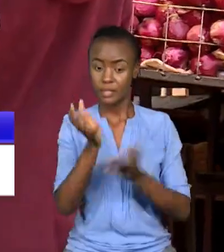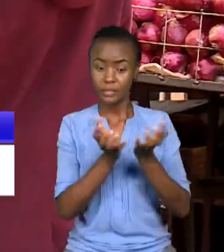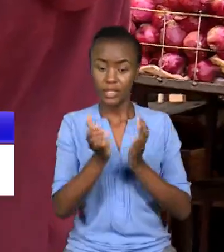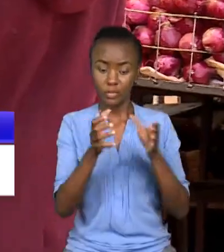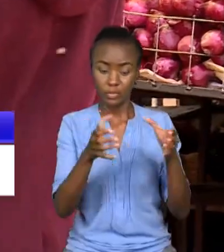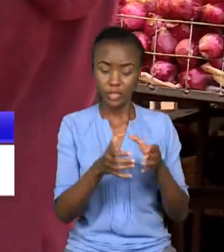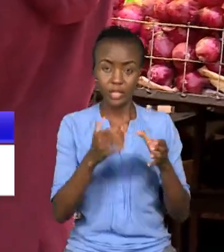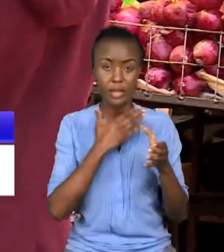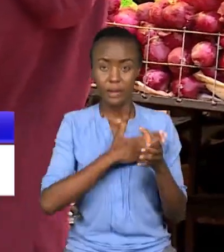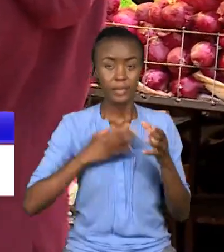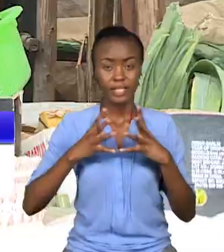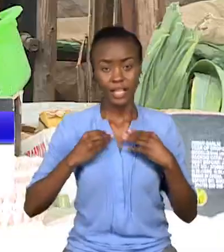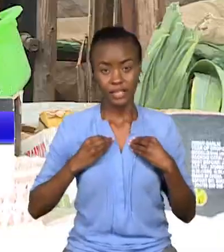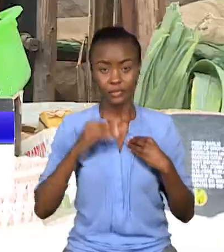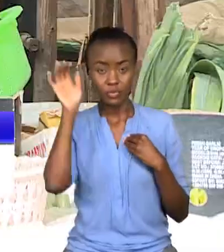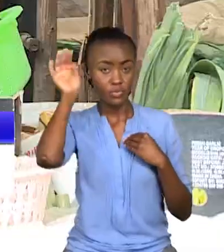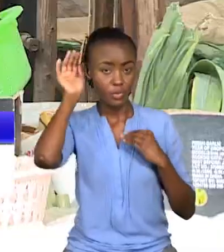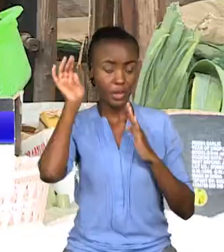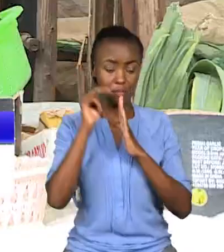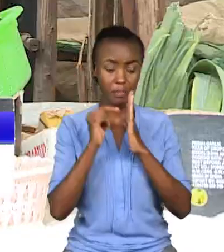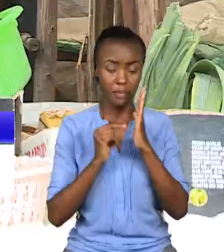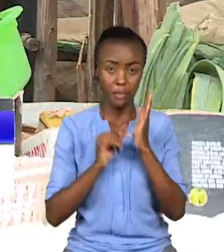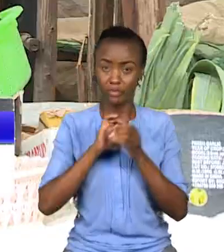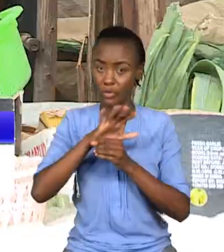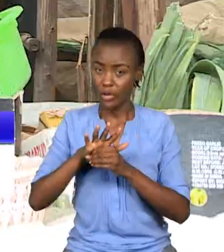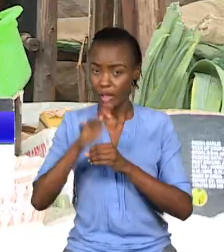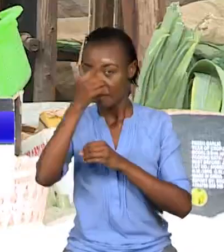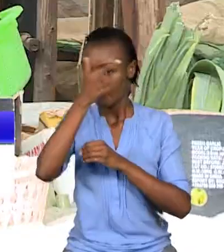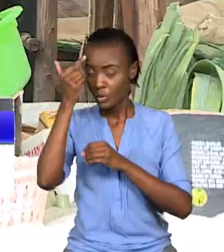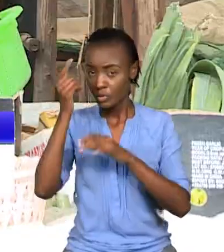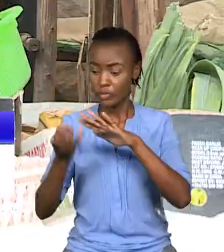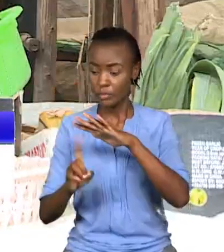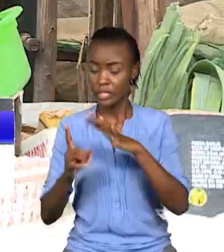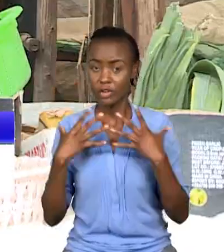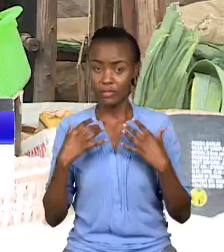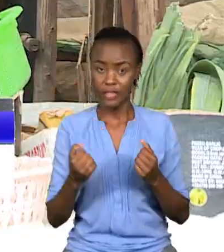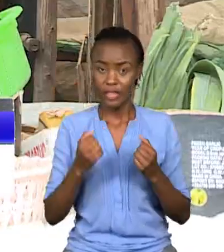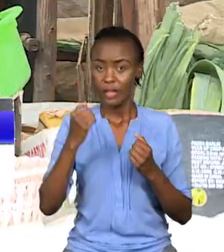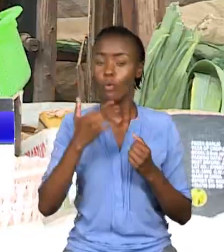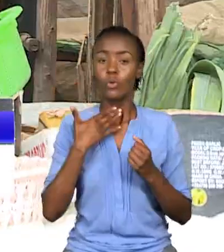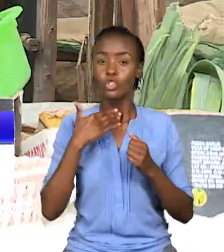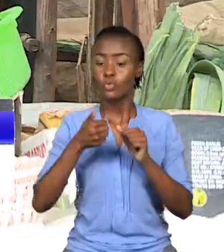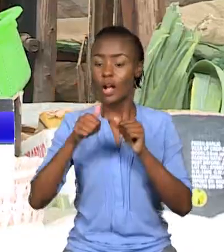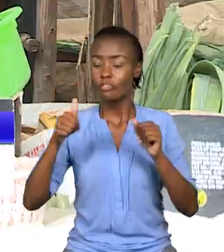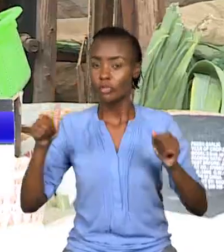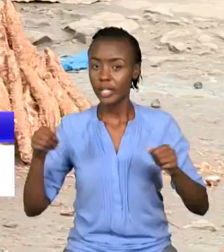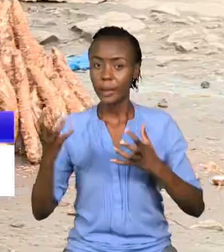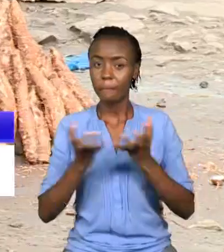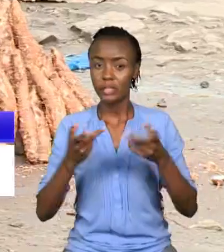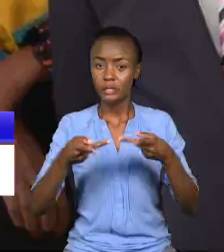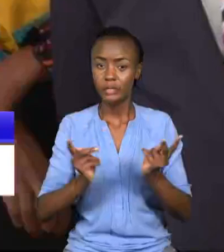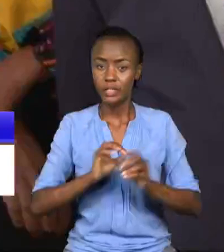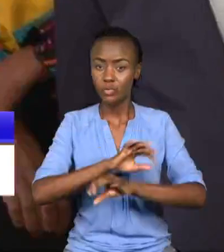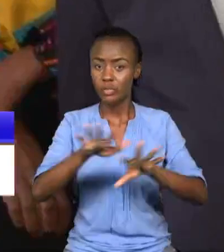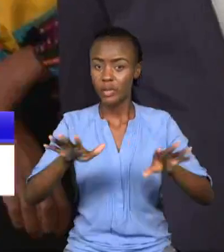adhere to the stringent measures put in place by the Ministry of Health to ensure that business centers do not become the avenues for the spread of